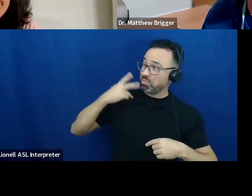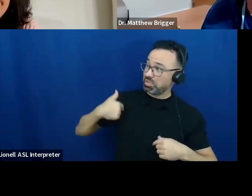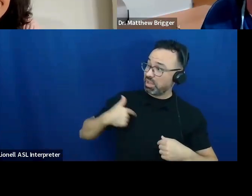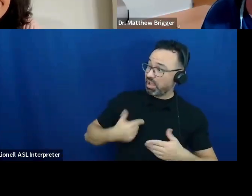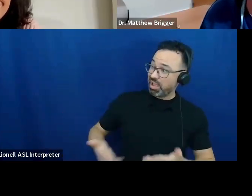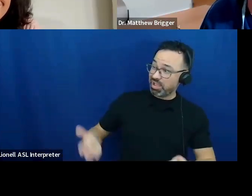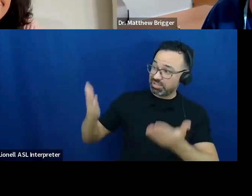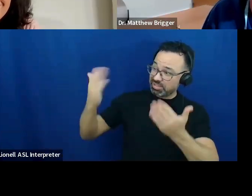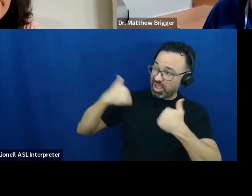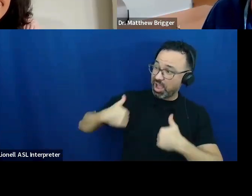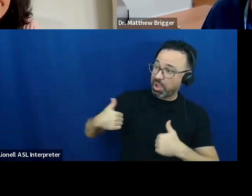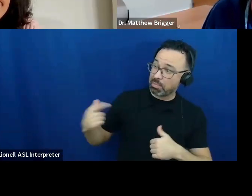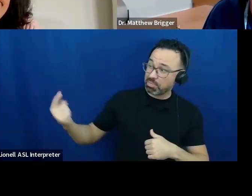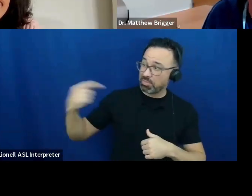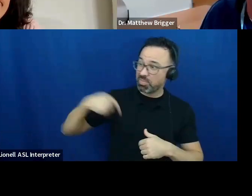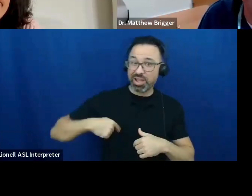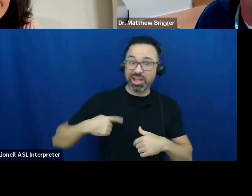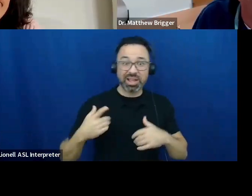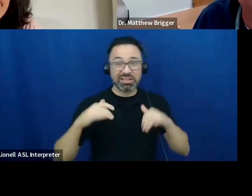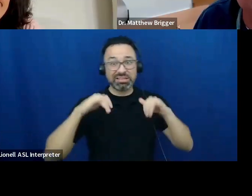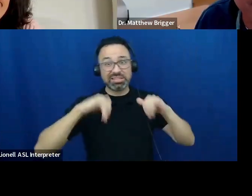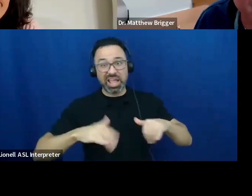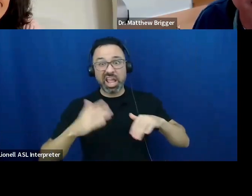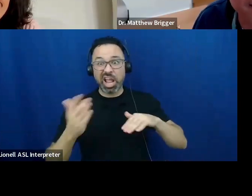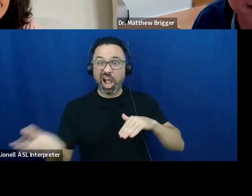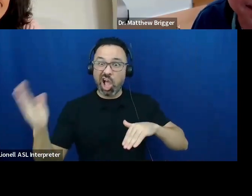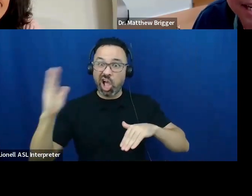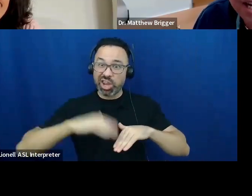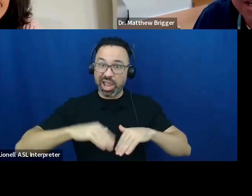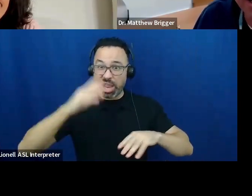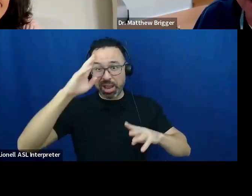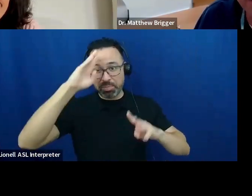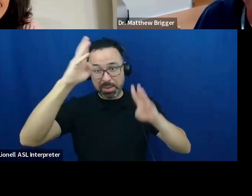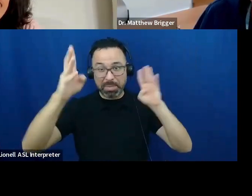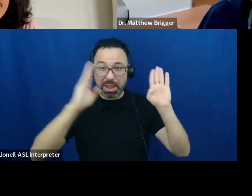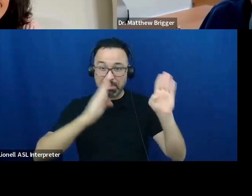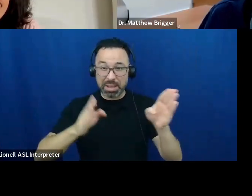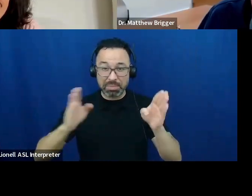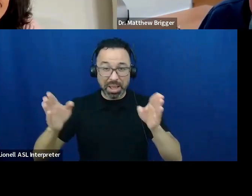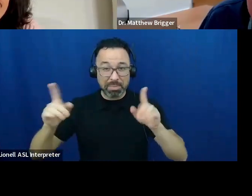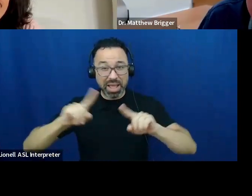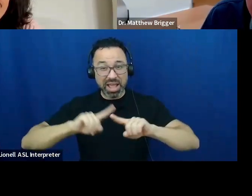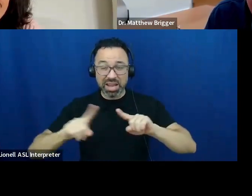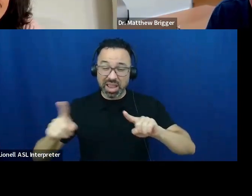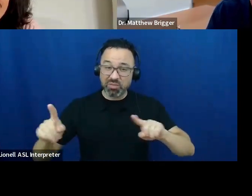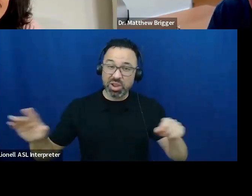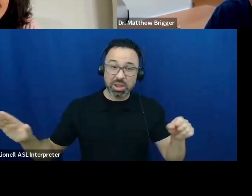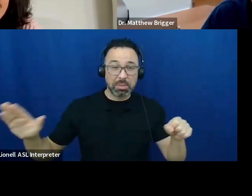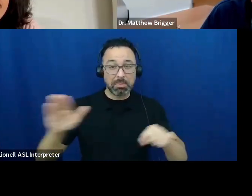of us. You're gonna, you're gonna be all day long, and we're gonna come with all these different things, and you're gonna get this complete